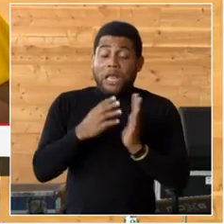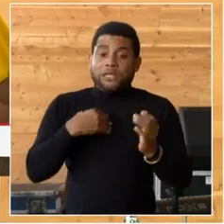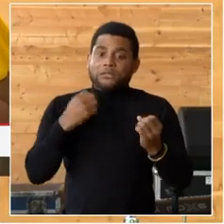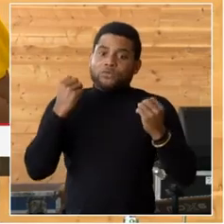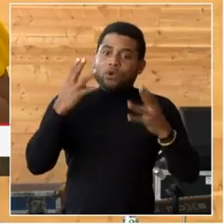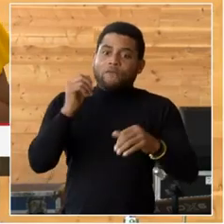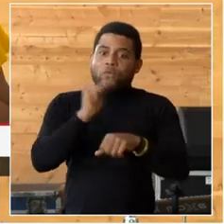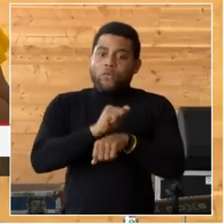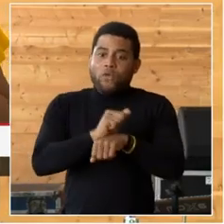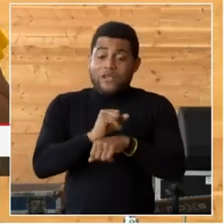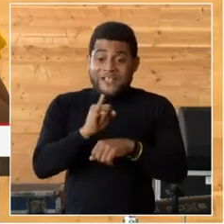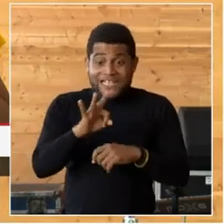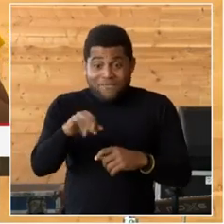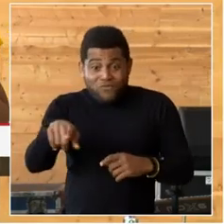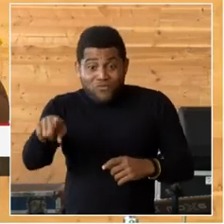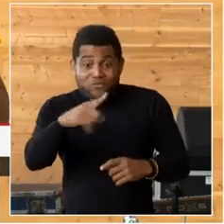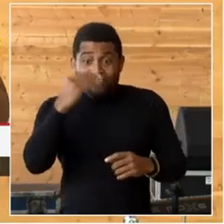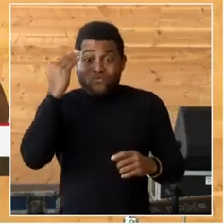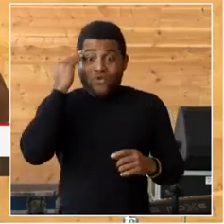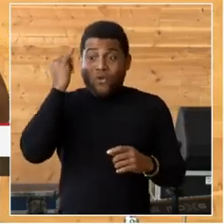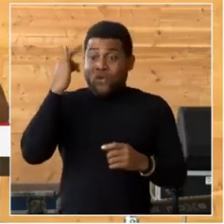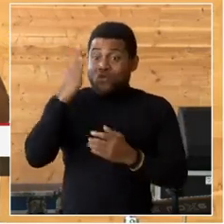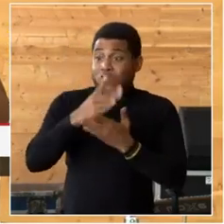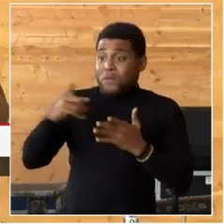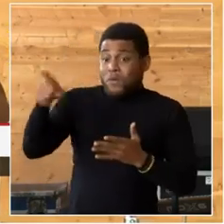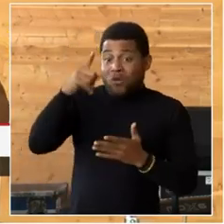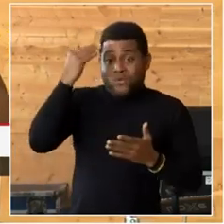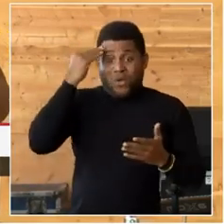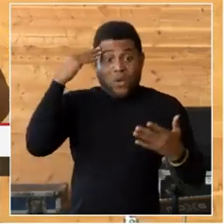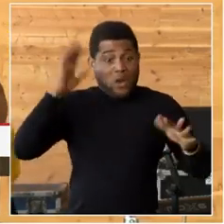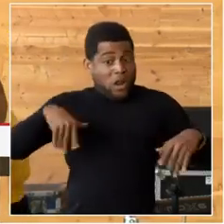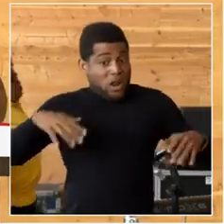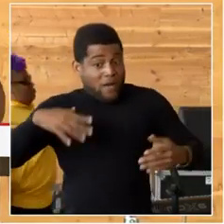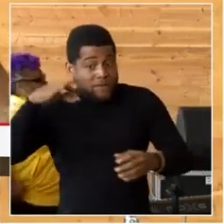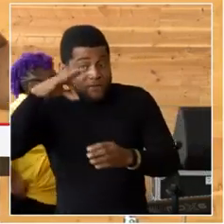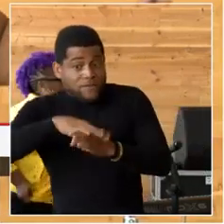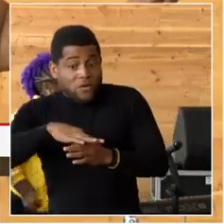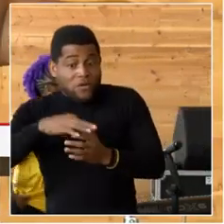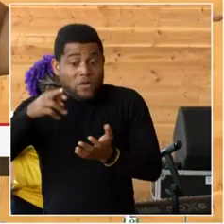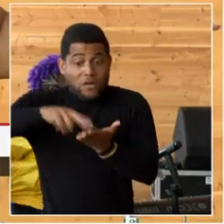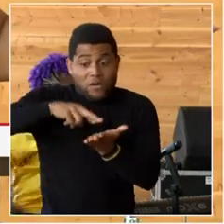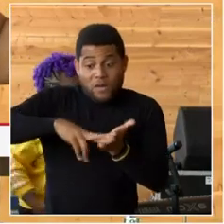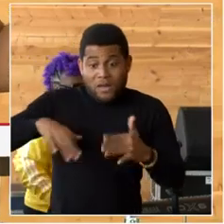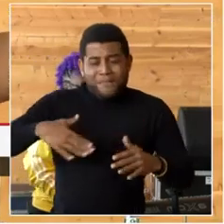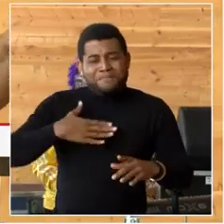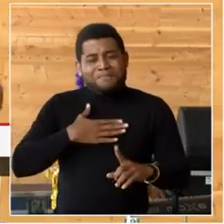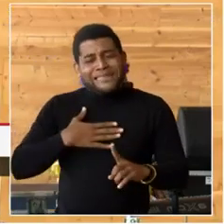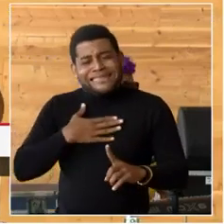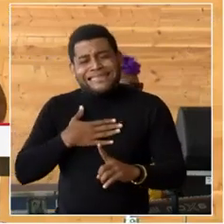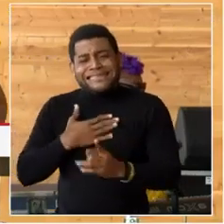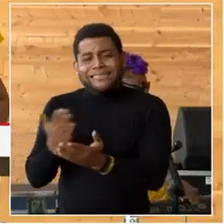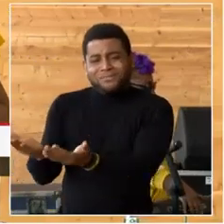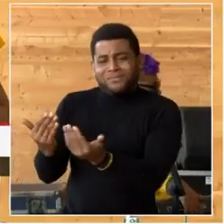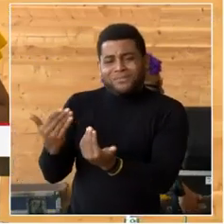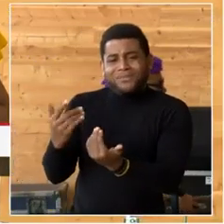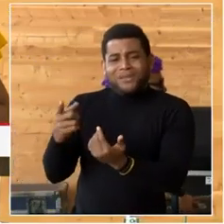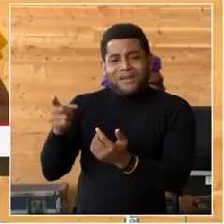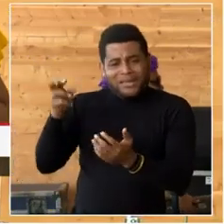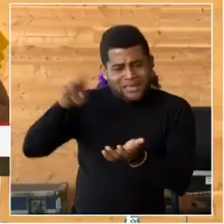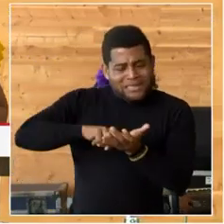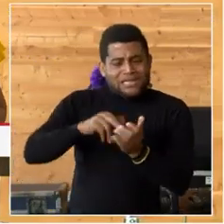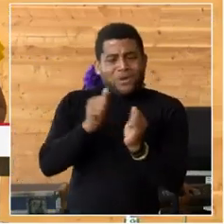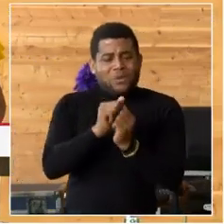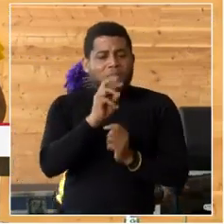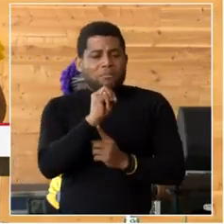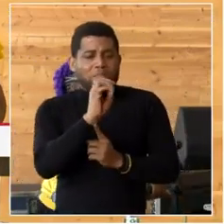not a registered voter in D.C., but you are eligible, sign up. At the MOPI table, we have registration